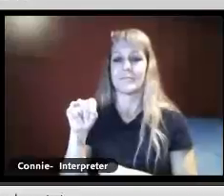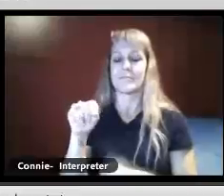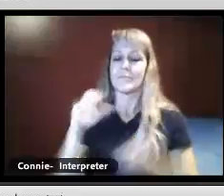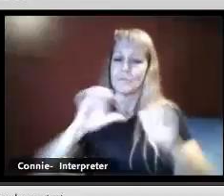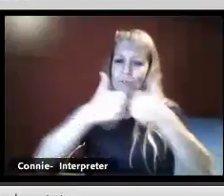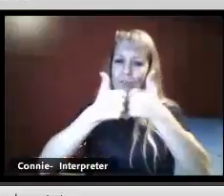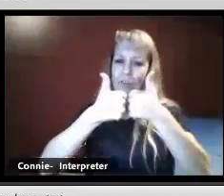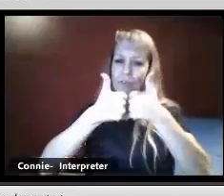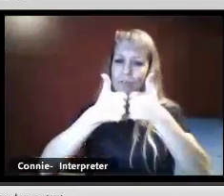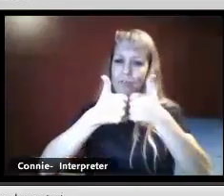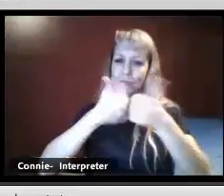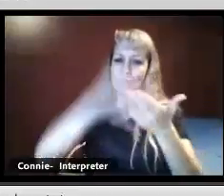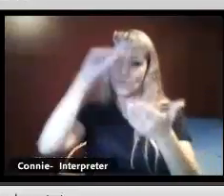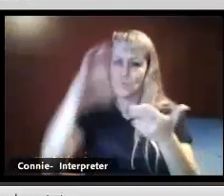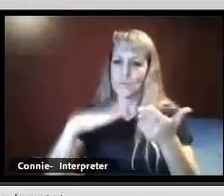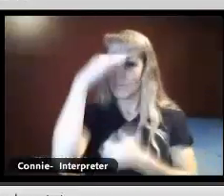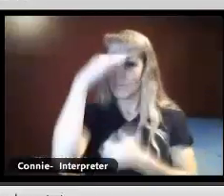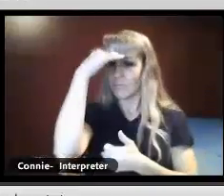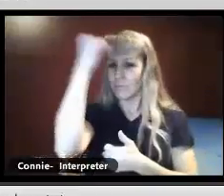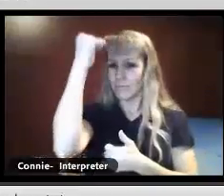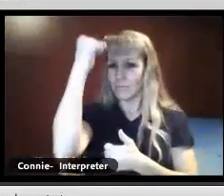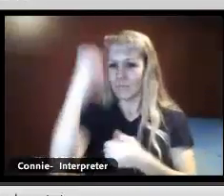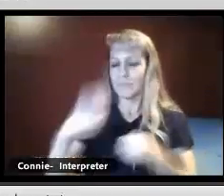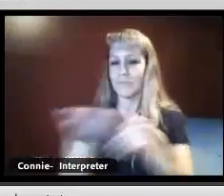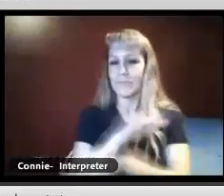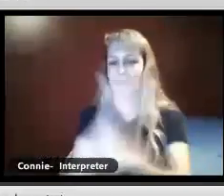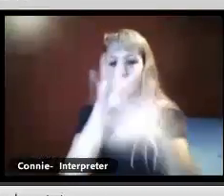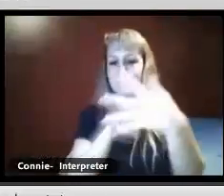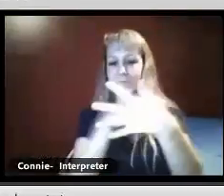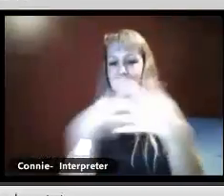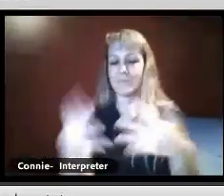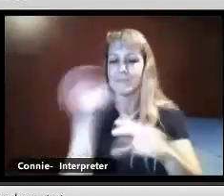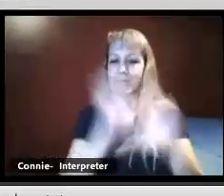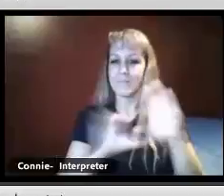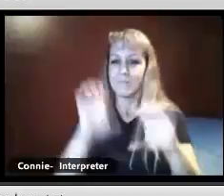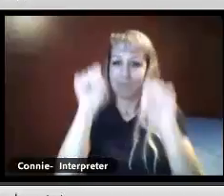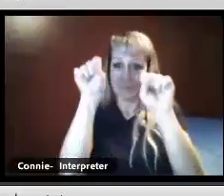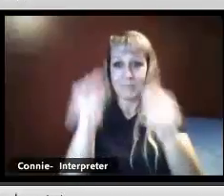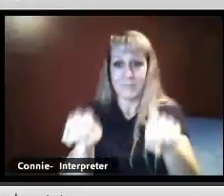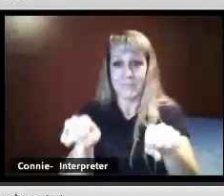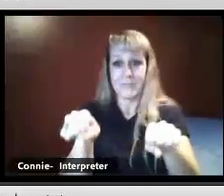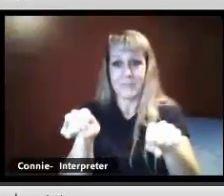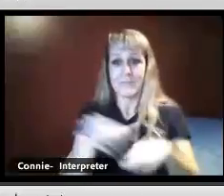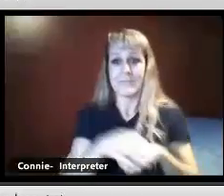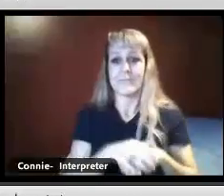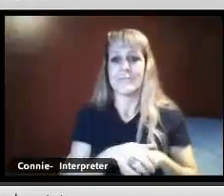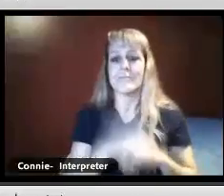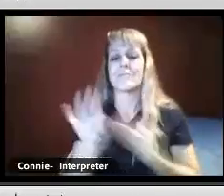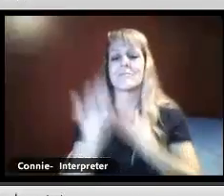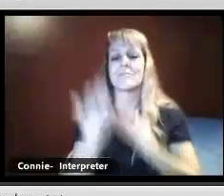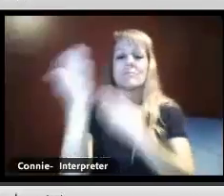entire periodic table? It is entirely possible. It can be done, and then offer them some kind